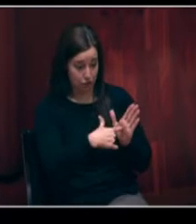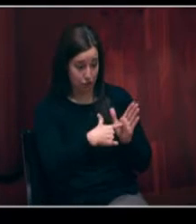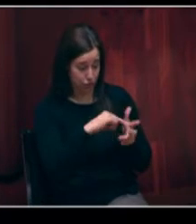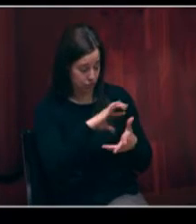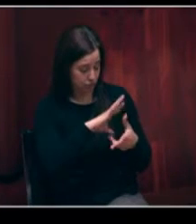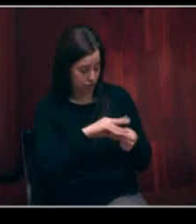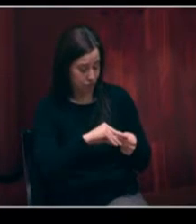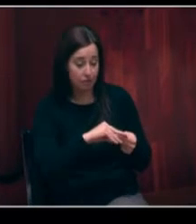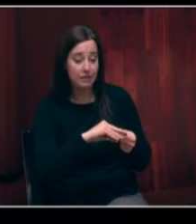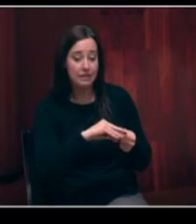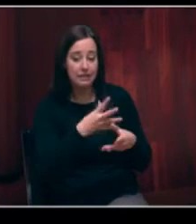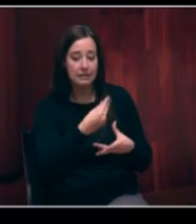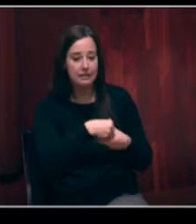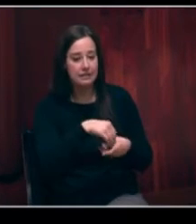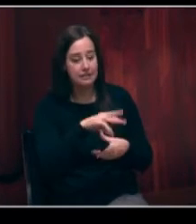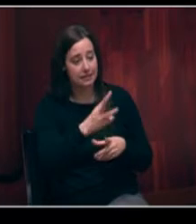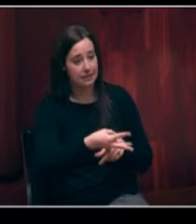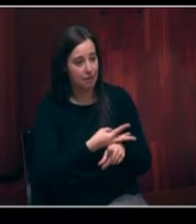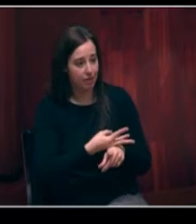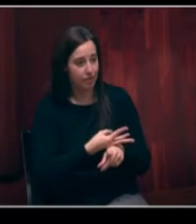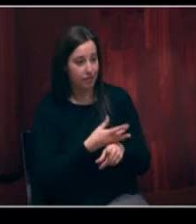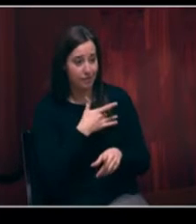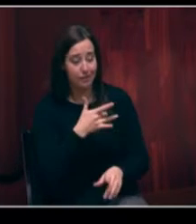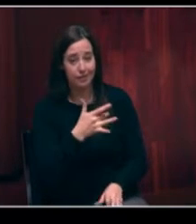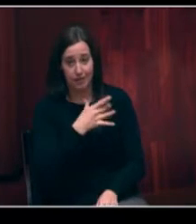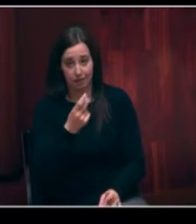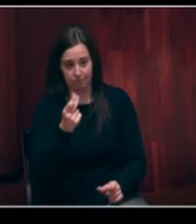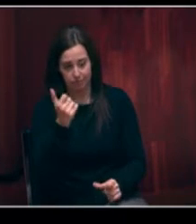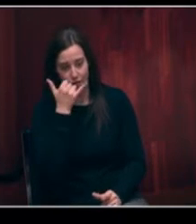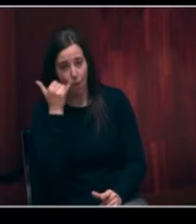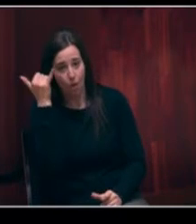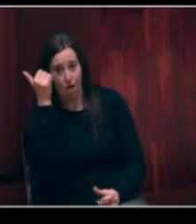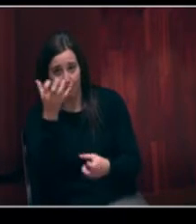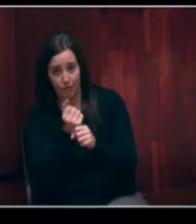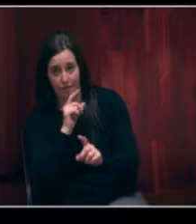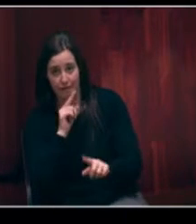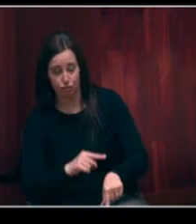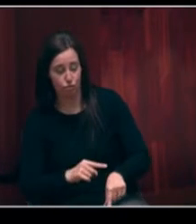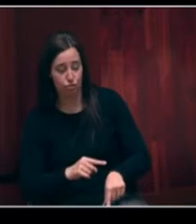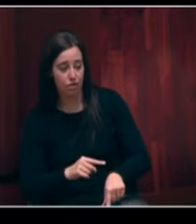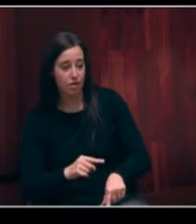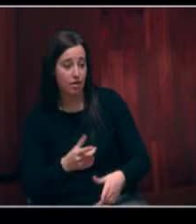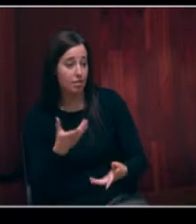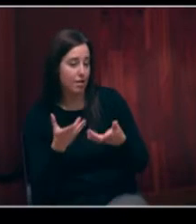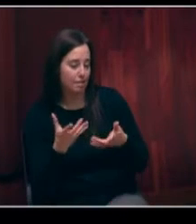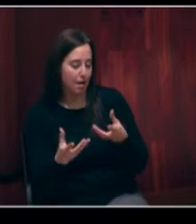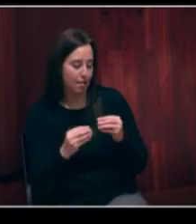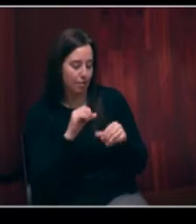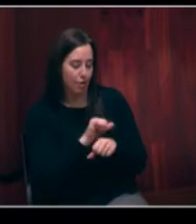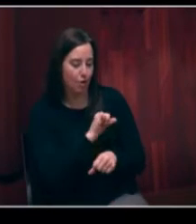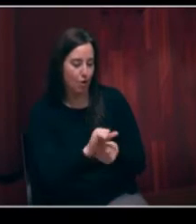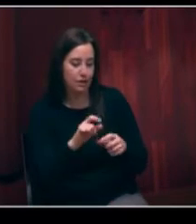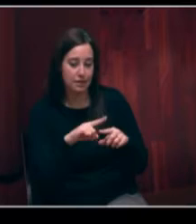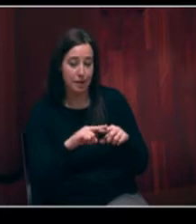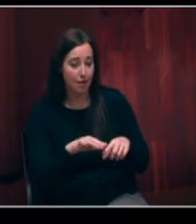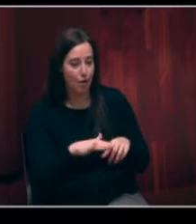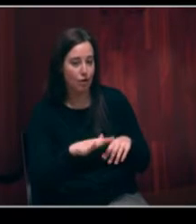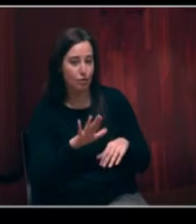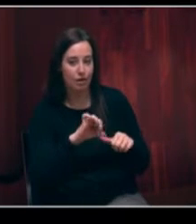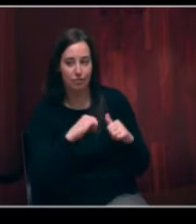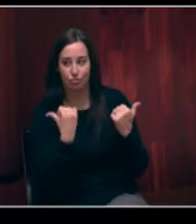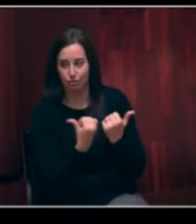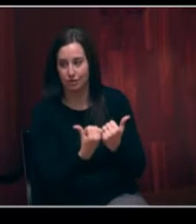assessment. Now, it's usually a quick phone call to your chief information officer to get that answer, but there may be a little bit more work depending on the complexities of your